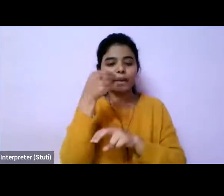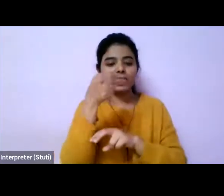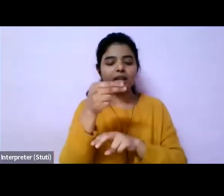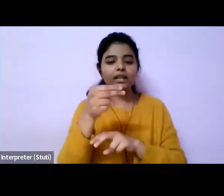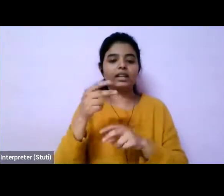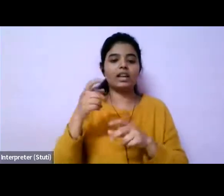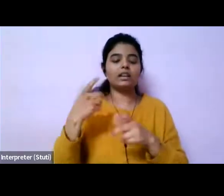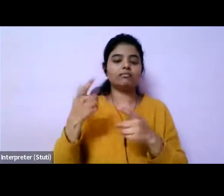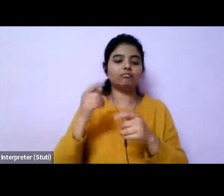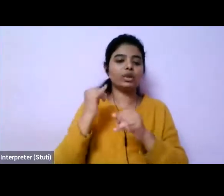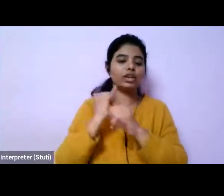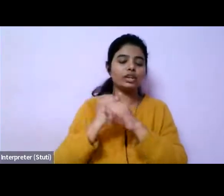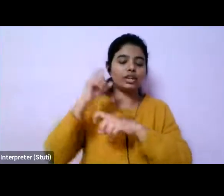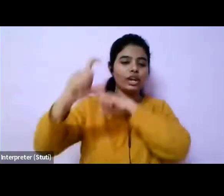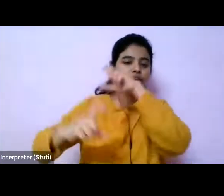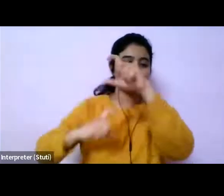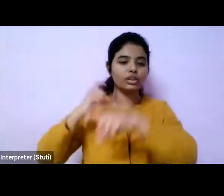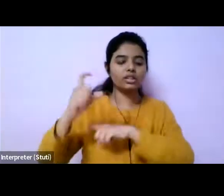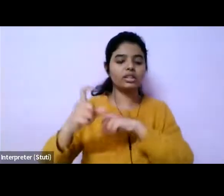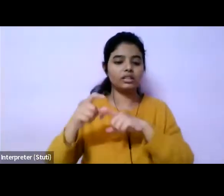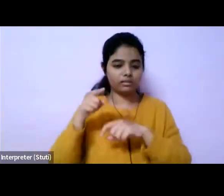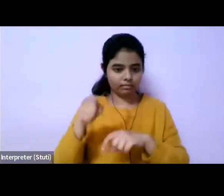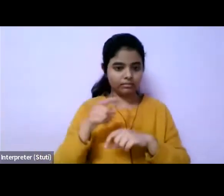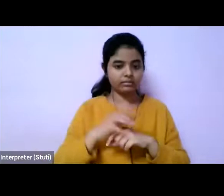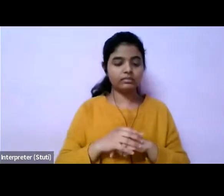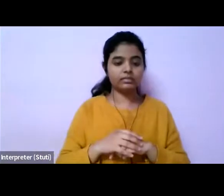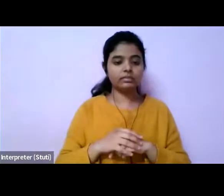an Evolutionary Reverse Swing,